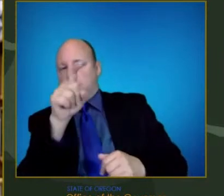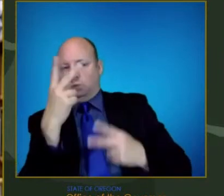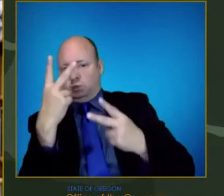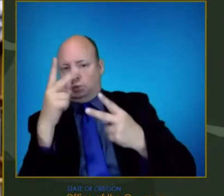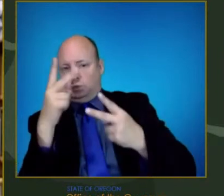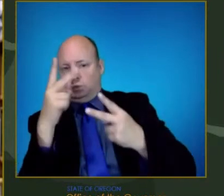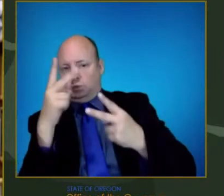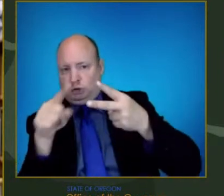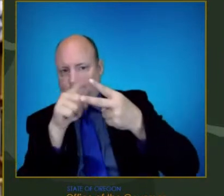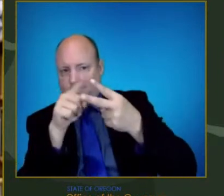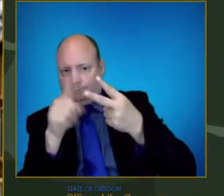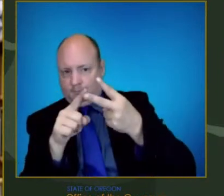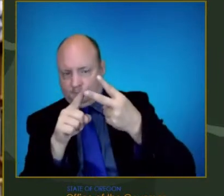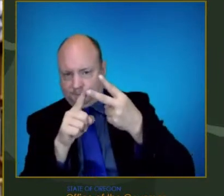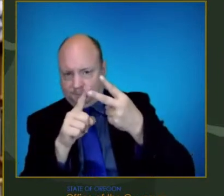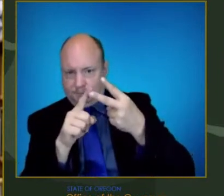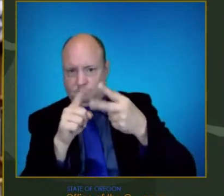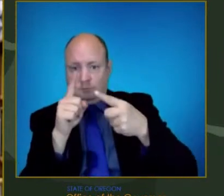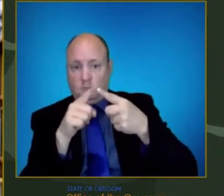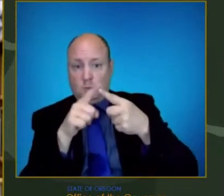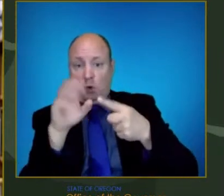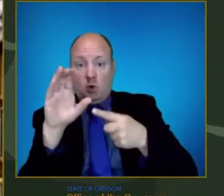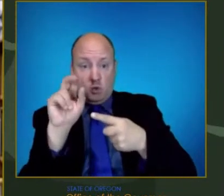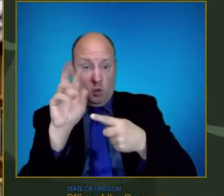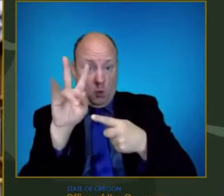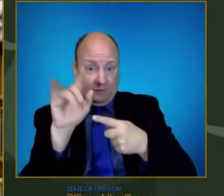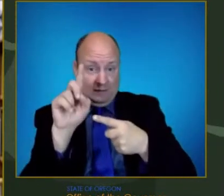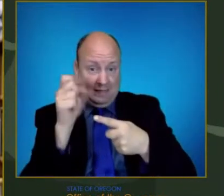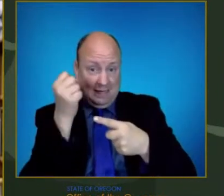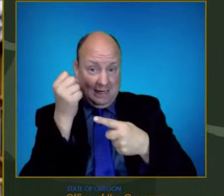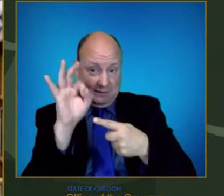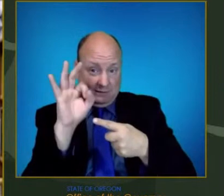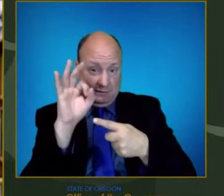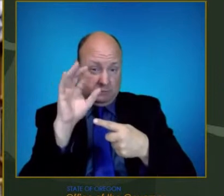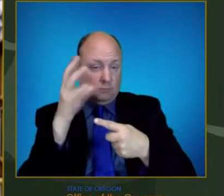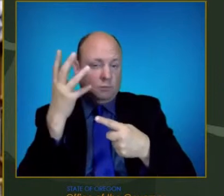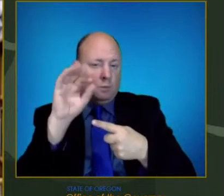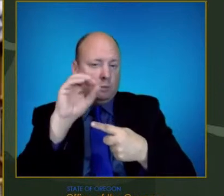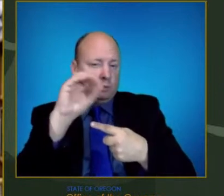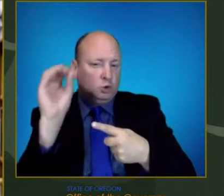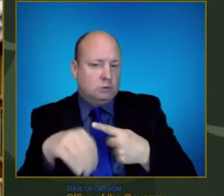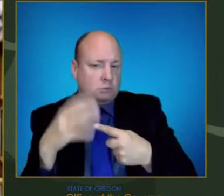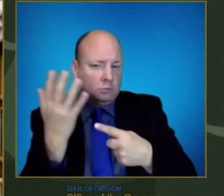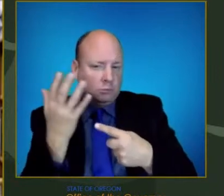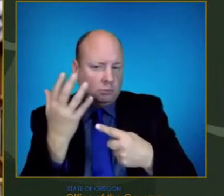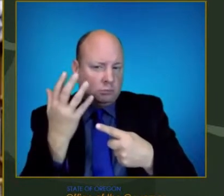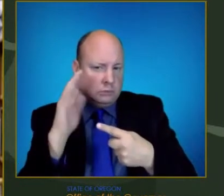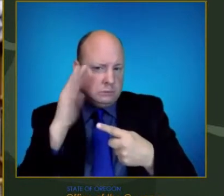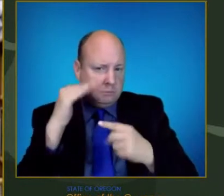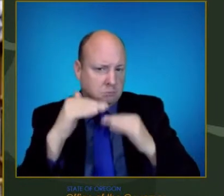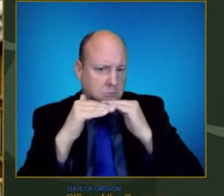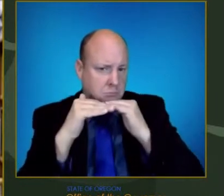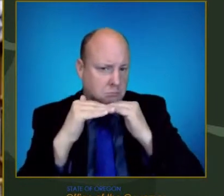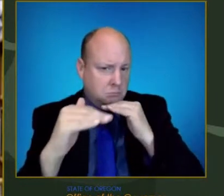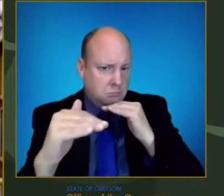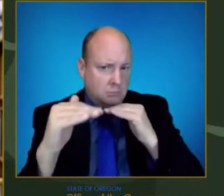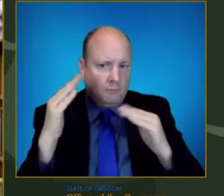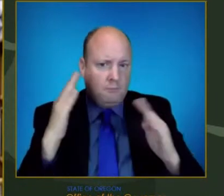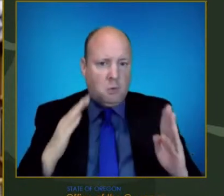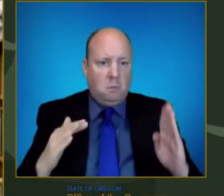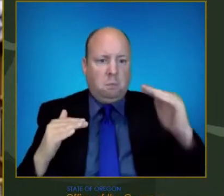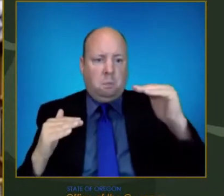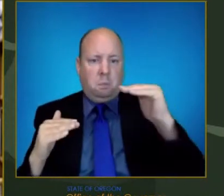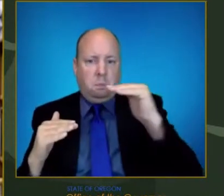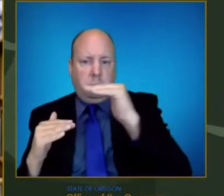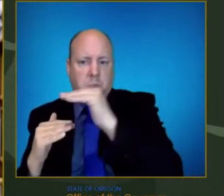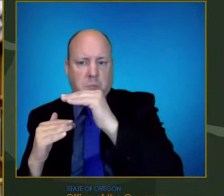COVID-19 cases that we know of are flat from a week ago. So we've seen a change over